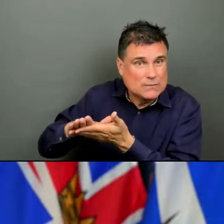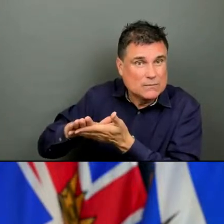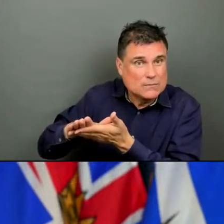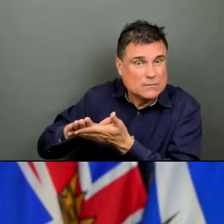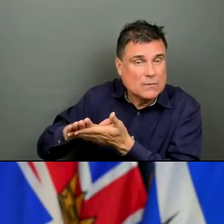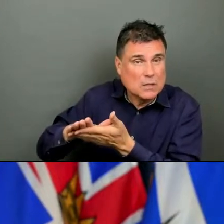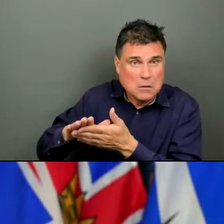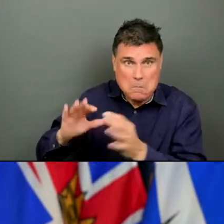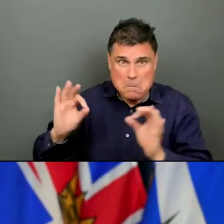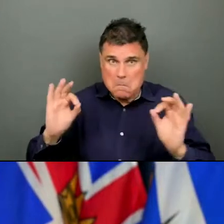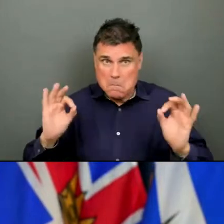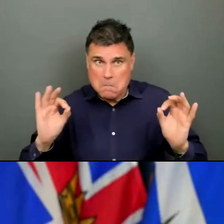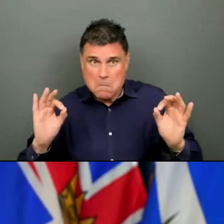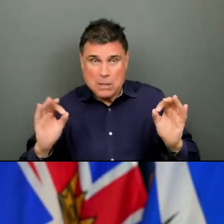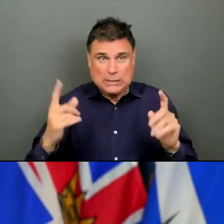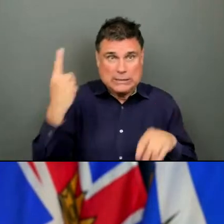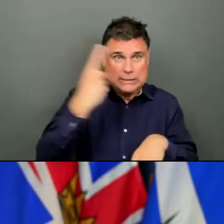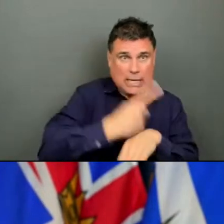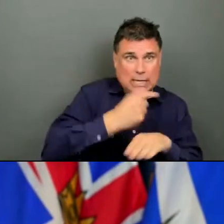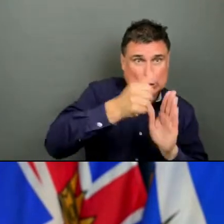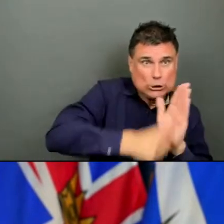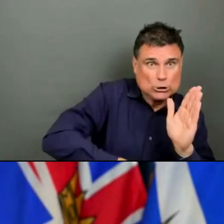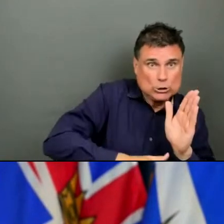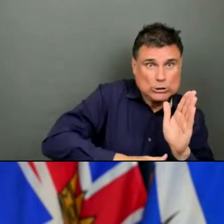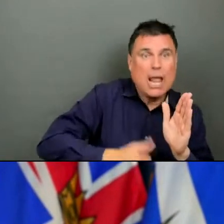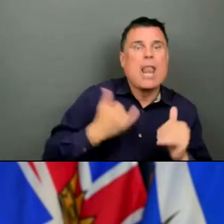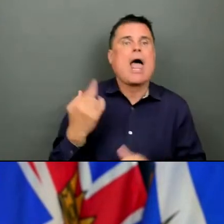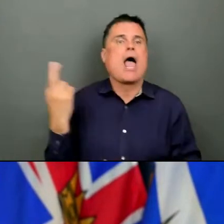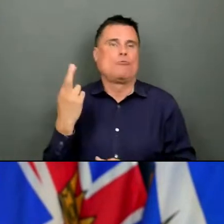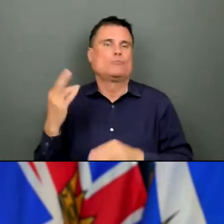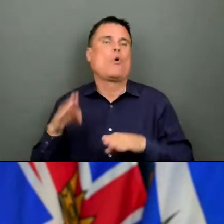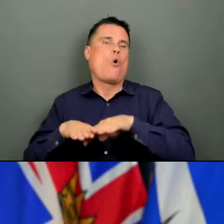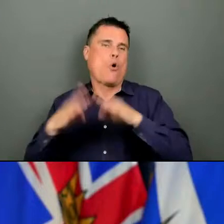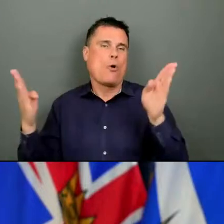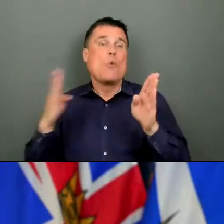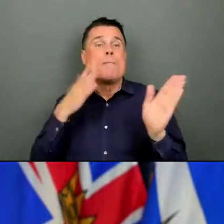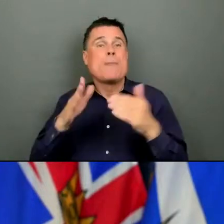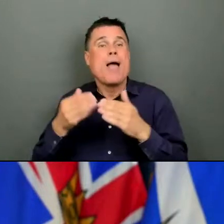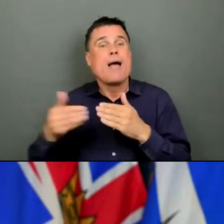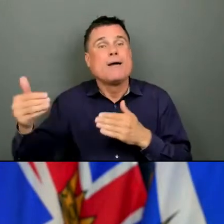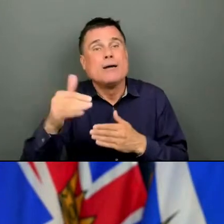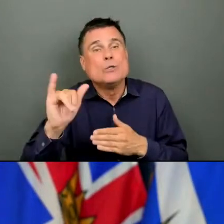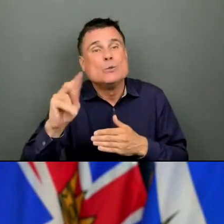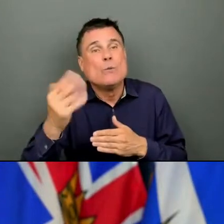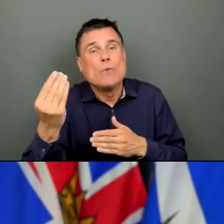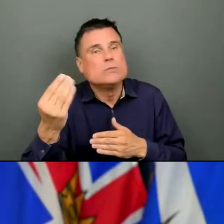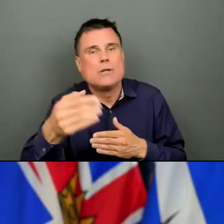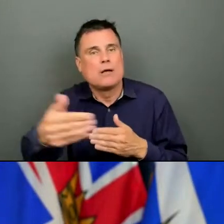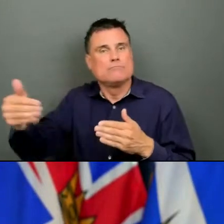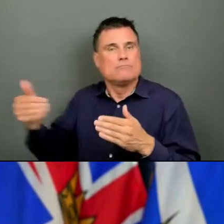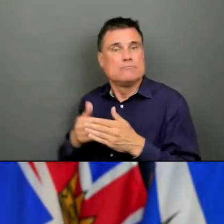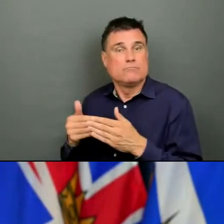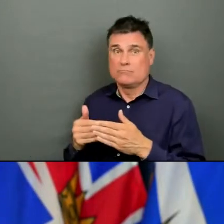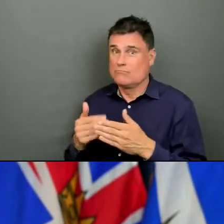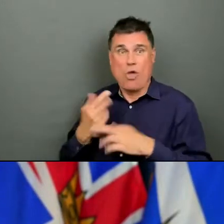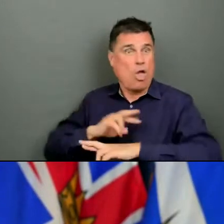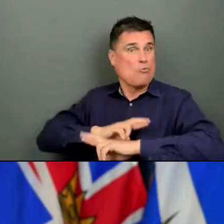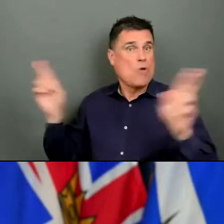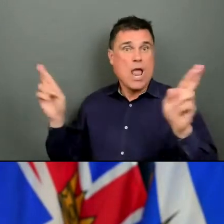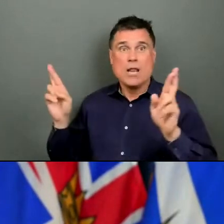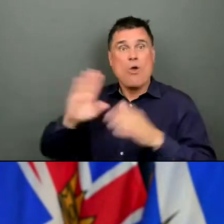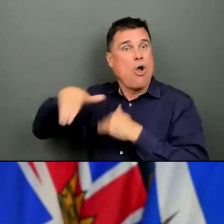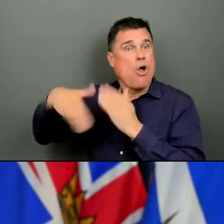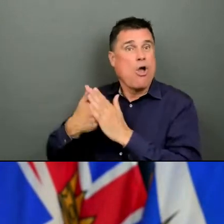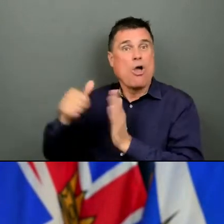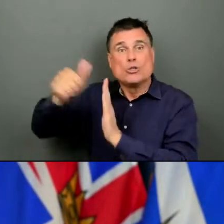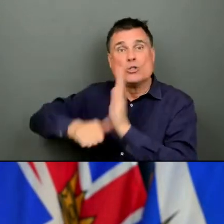and day surgery, Richmond Hospital opened all its operating rooms on June the 7th, all of them. I also want to update on the situation